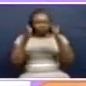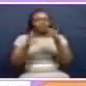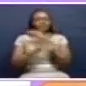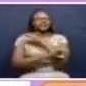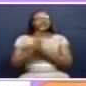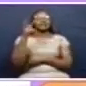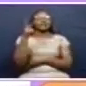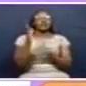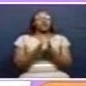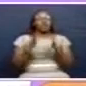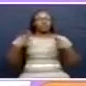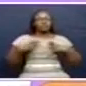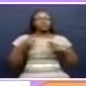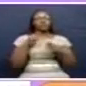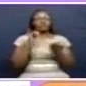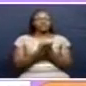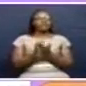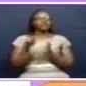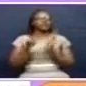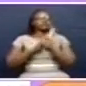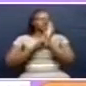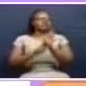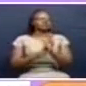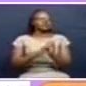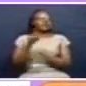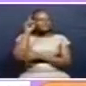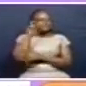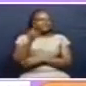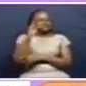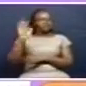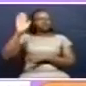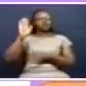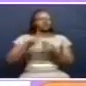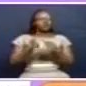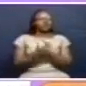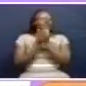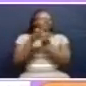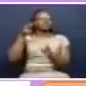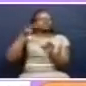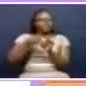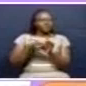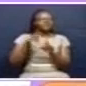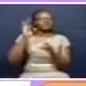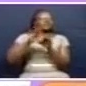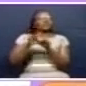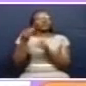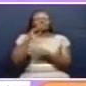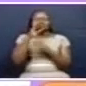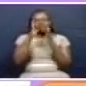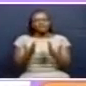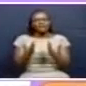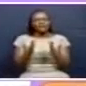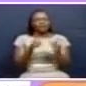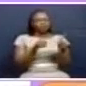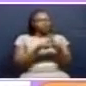them. They must be sworn in order to participate in the election of the speaker, and also different